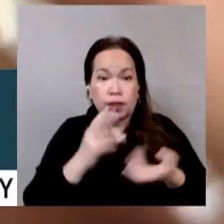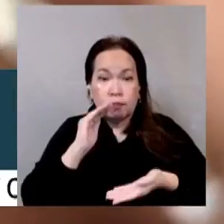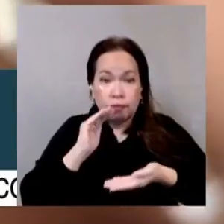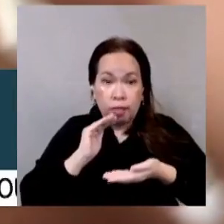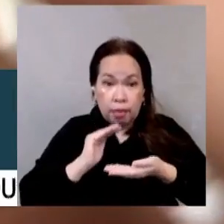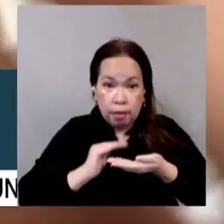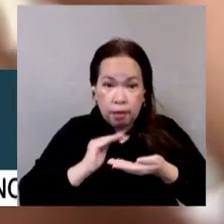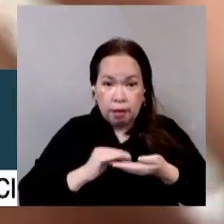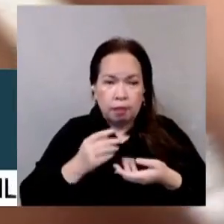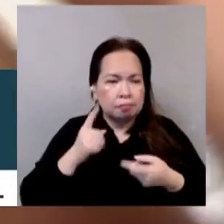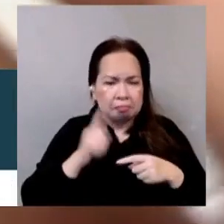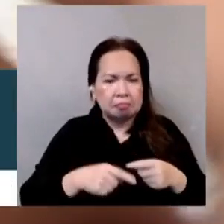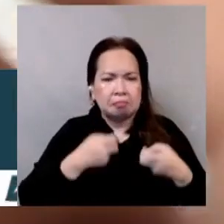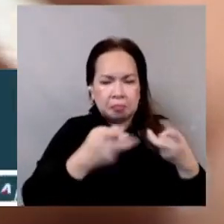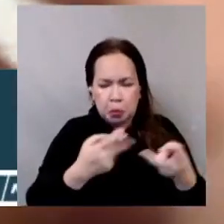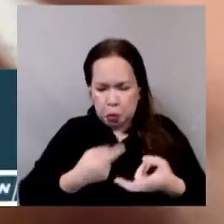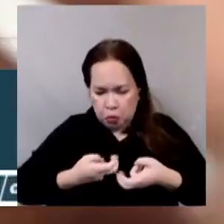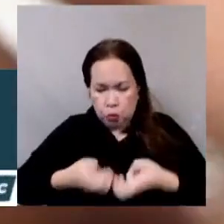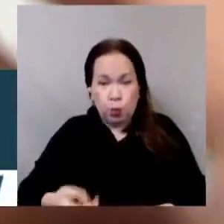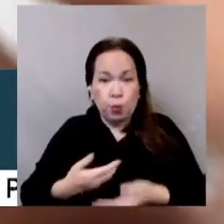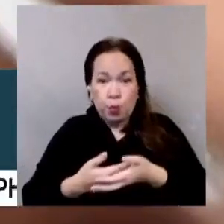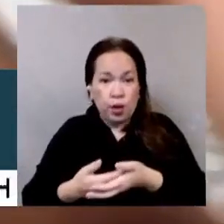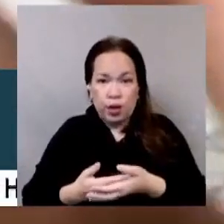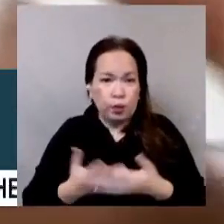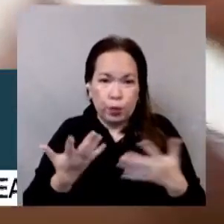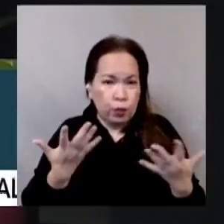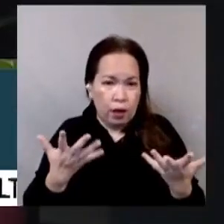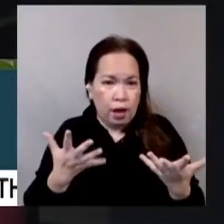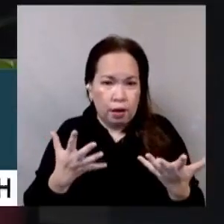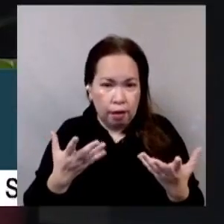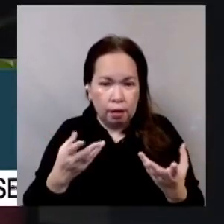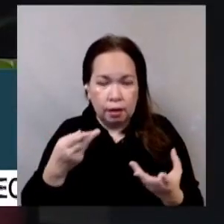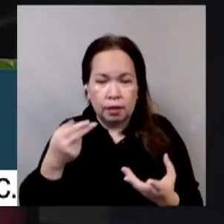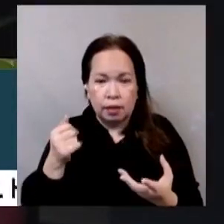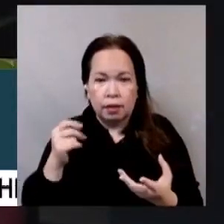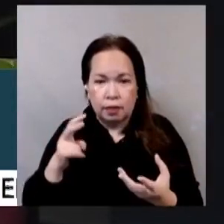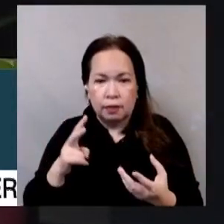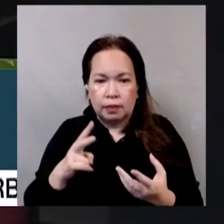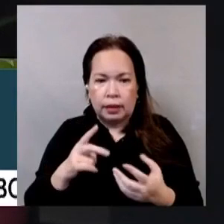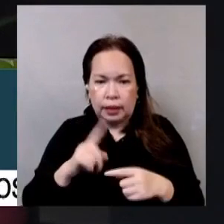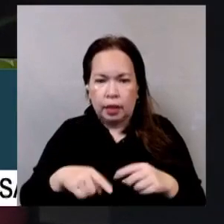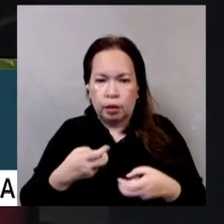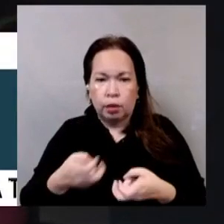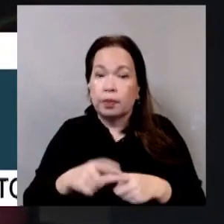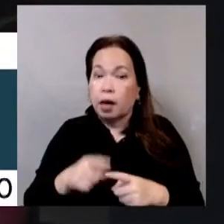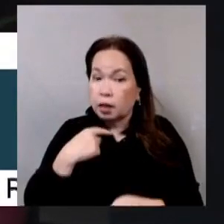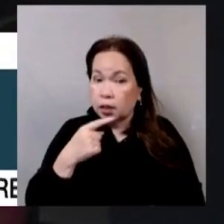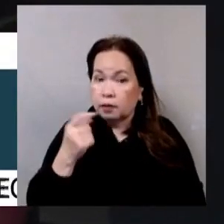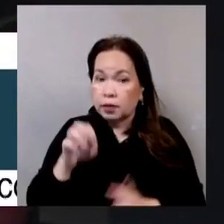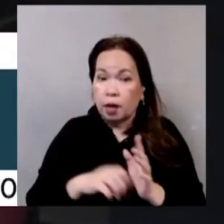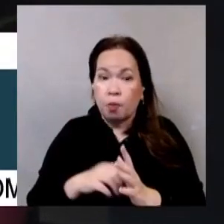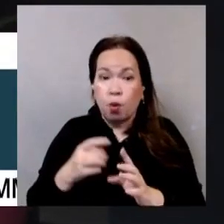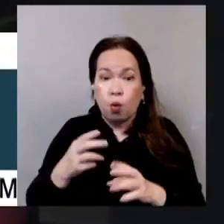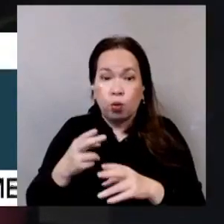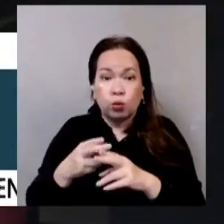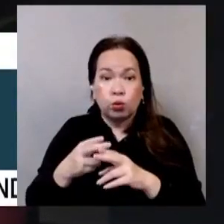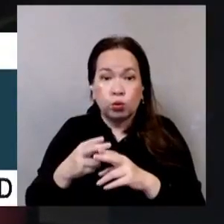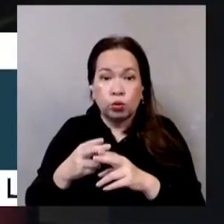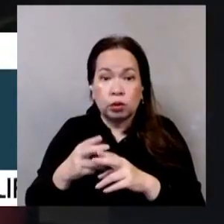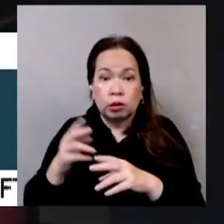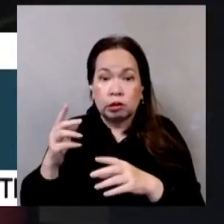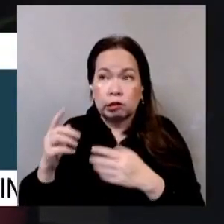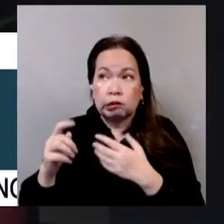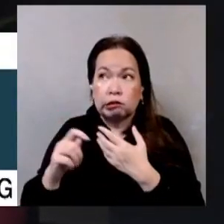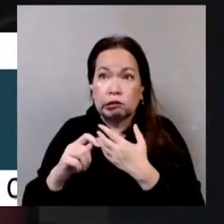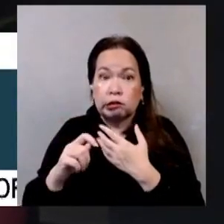to an unborn child of a mother living with HIV. If ever matigilan, even for a short amount of time, yung regular